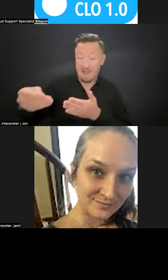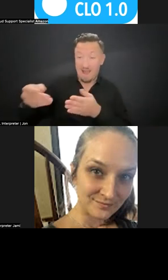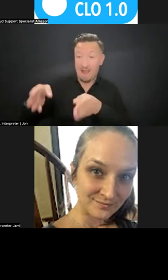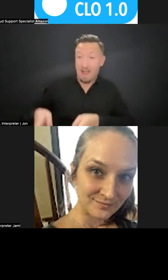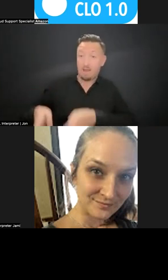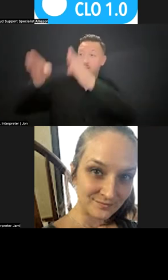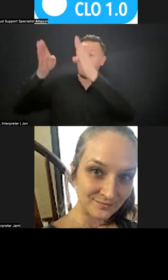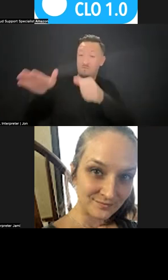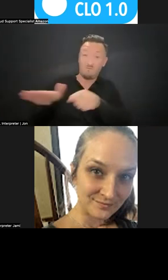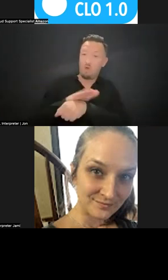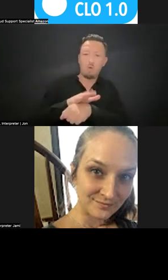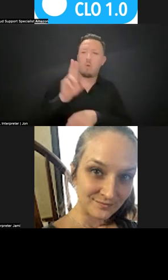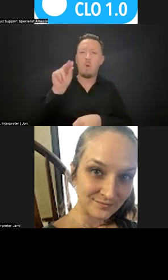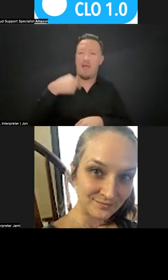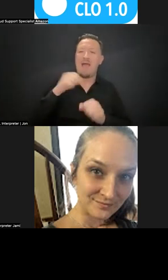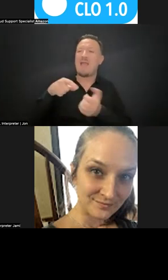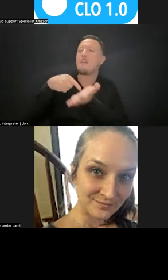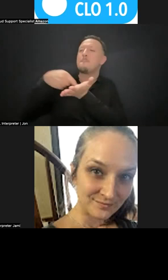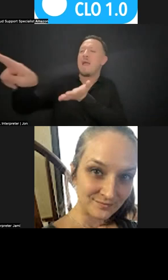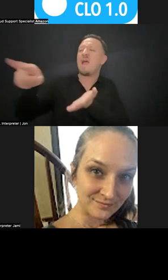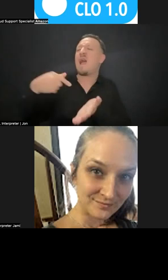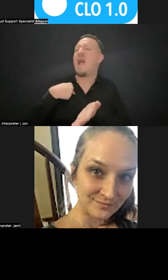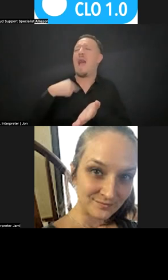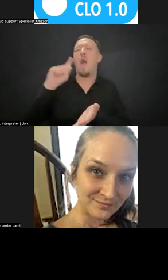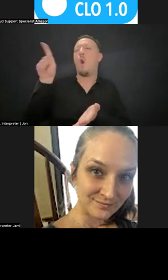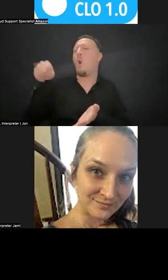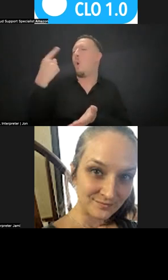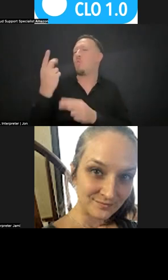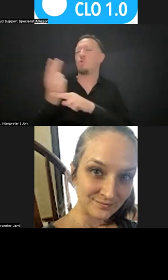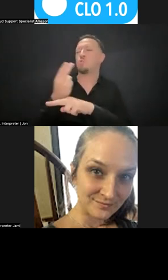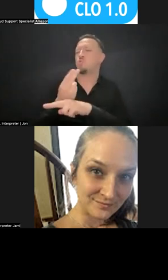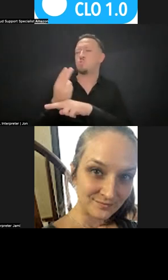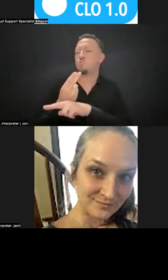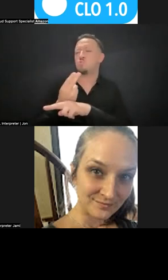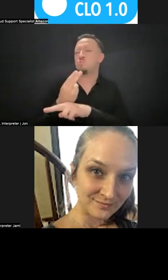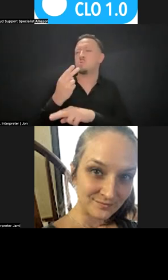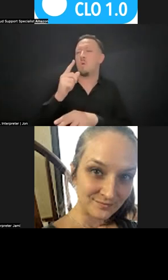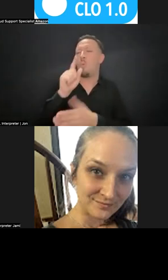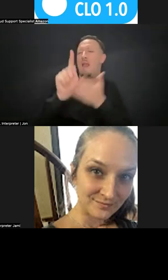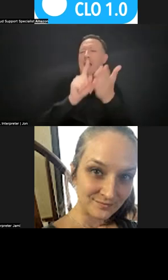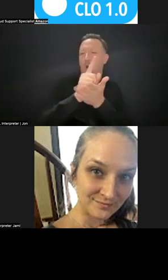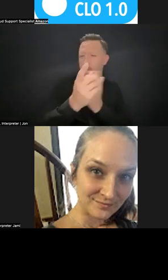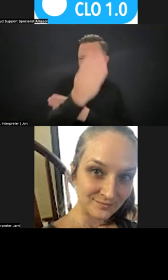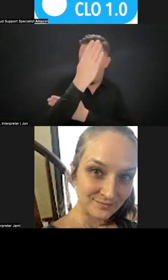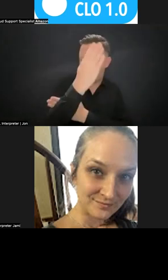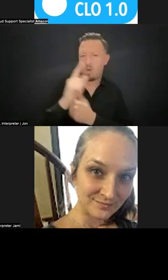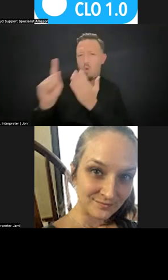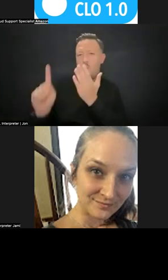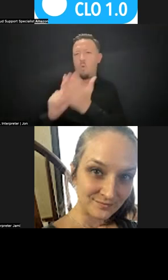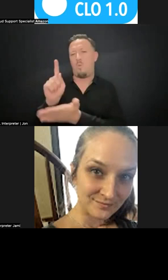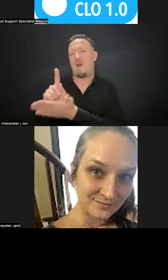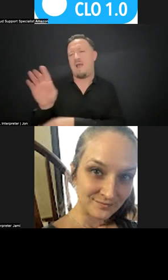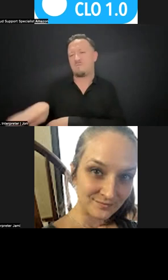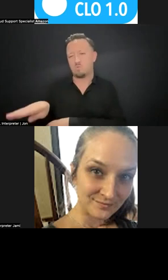20K. Rest of the times, you can turn it into a free version or a very low